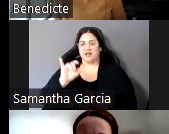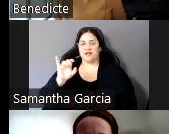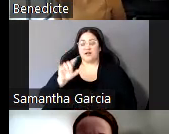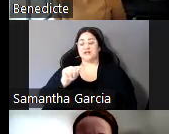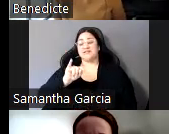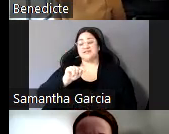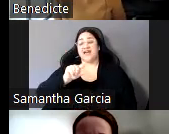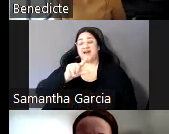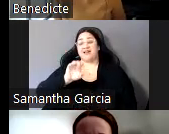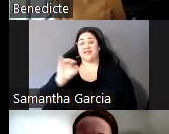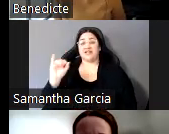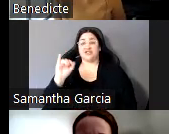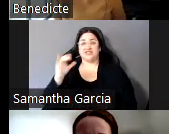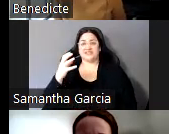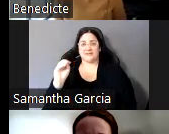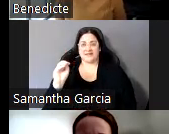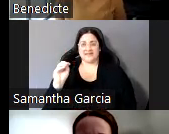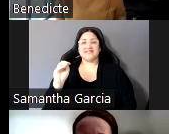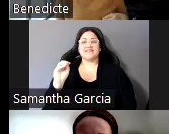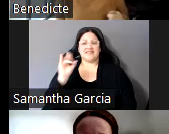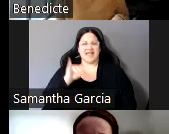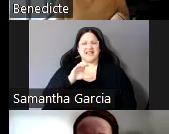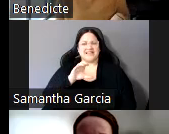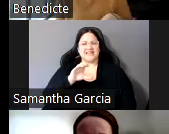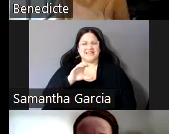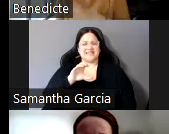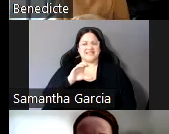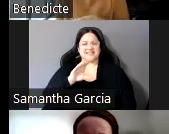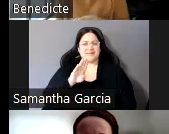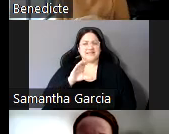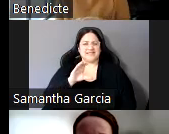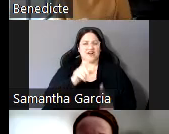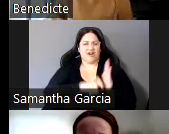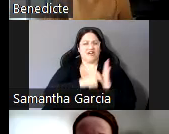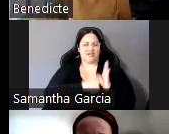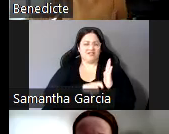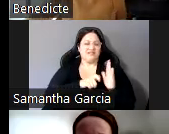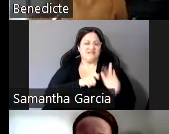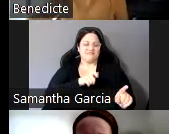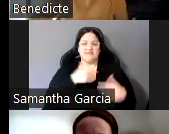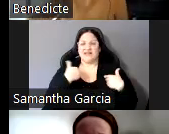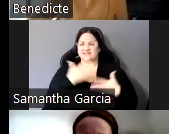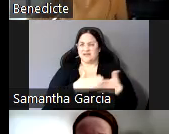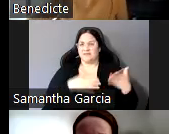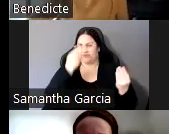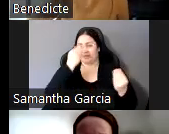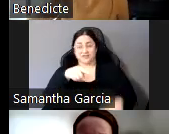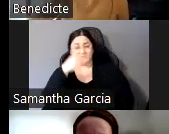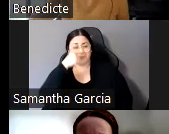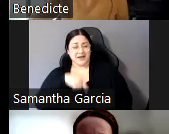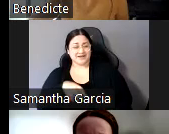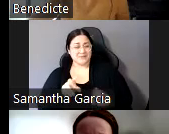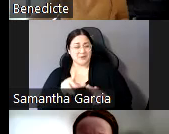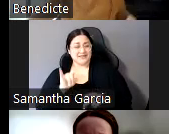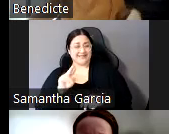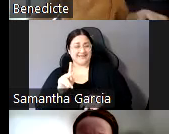But the CBC article has great information on that. If you have the link for that and you can pop it in the chat box, that would be wonderful.